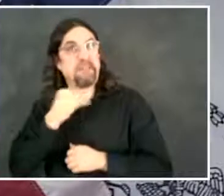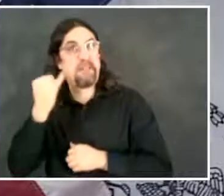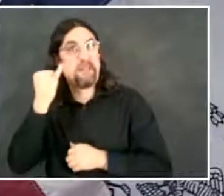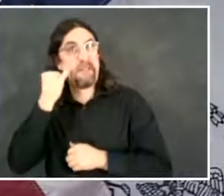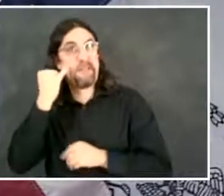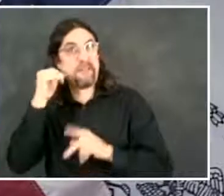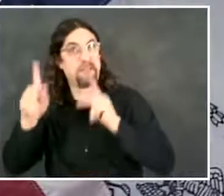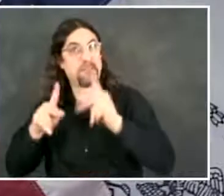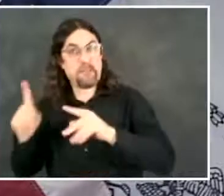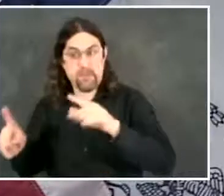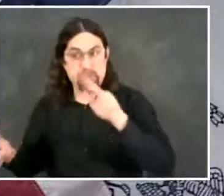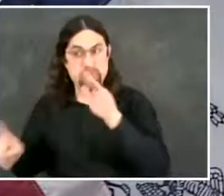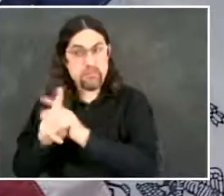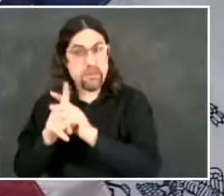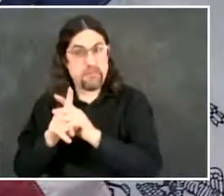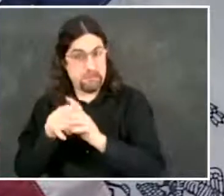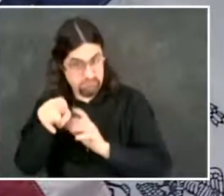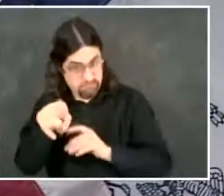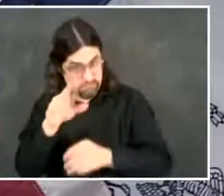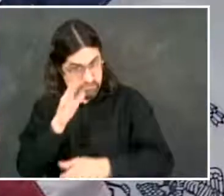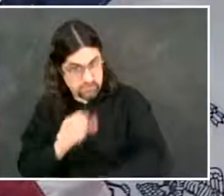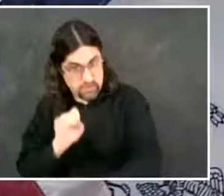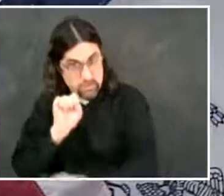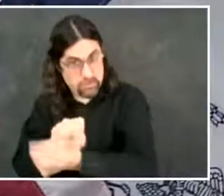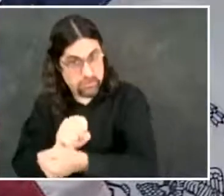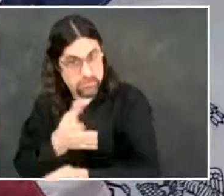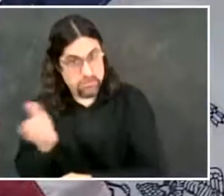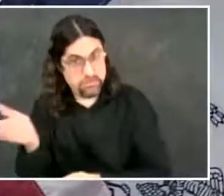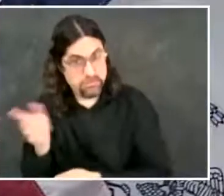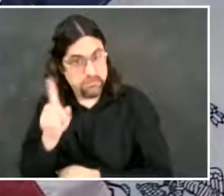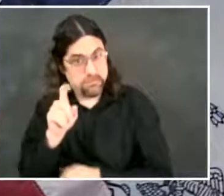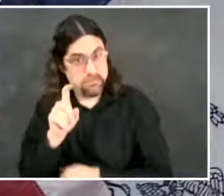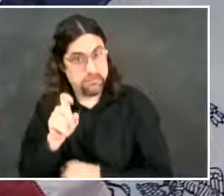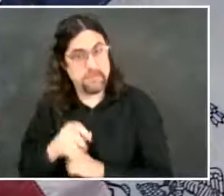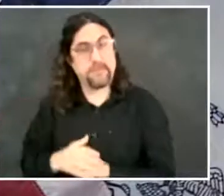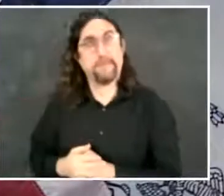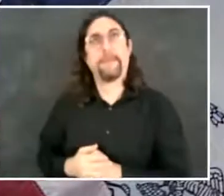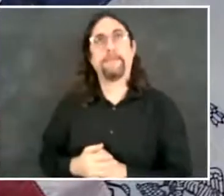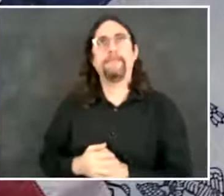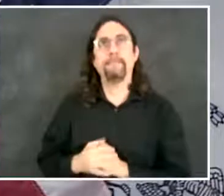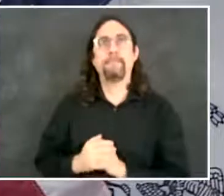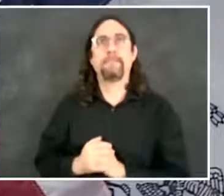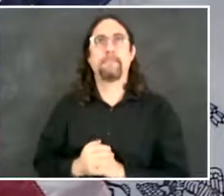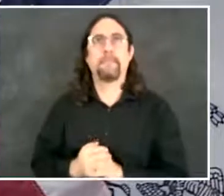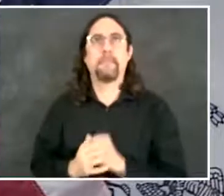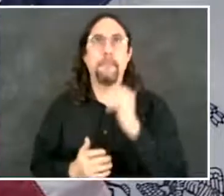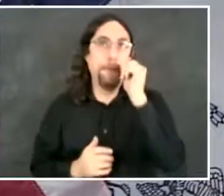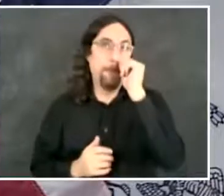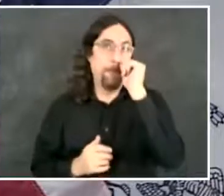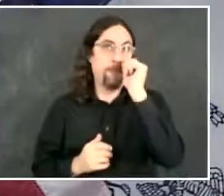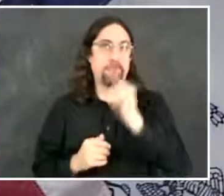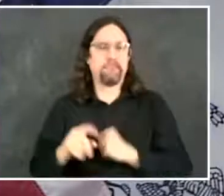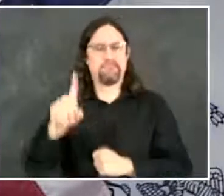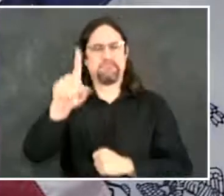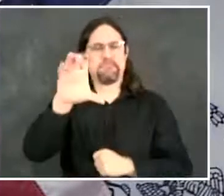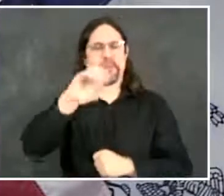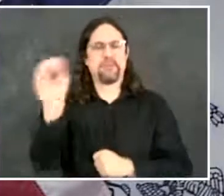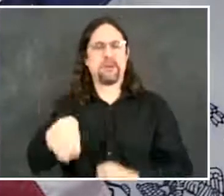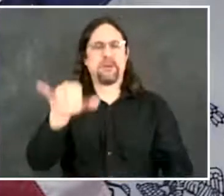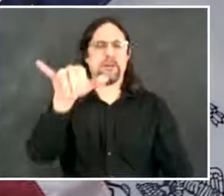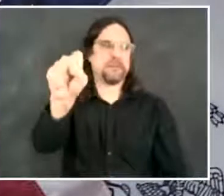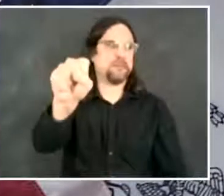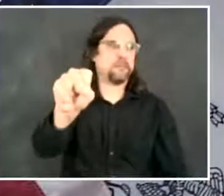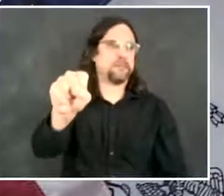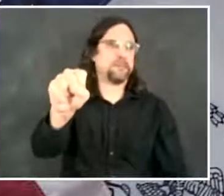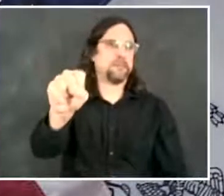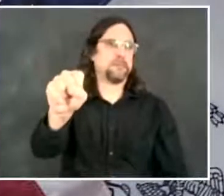just threw out as an example of my personal definition of what's a large gathering. But, if you've got 50 people, we're